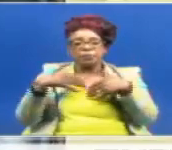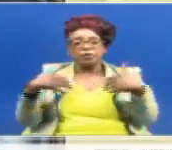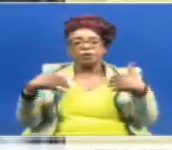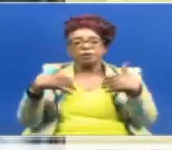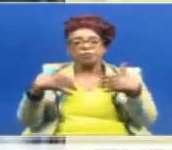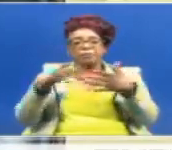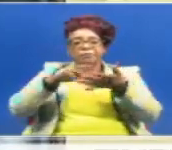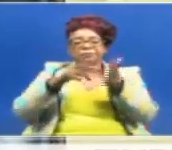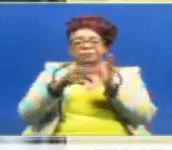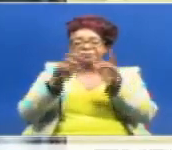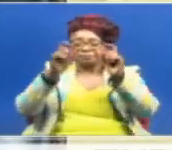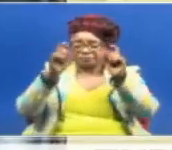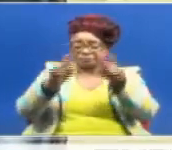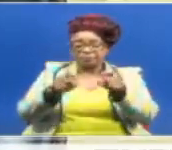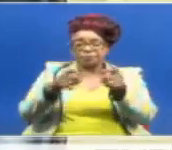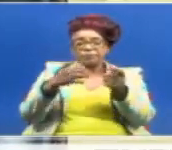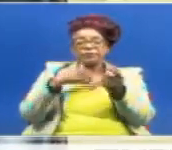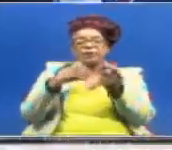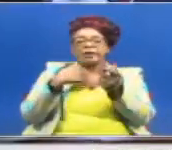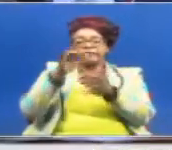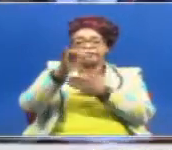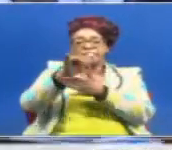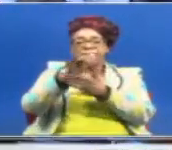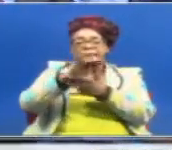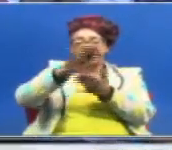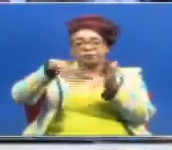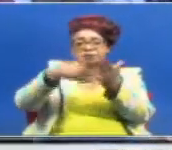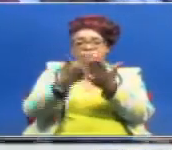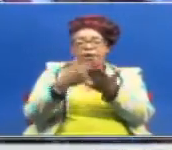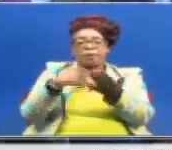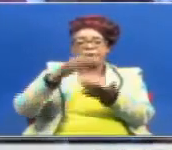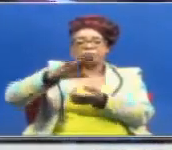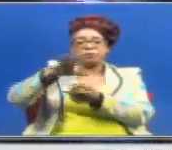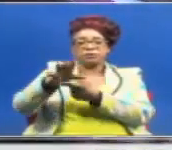counties. We need to have tourist sites in all our counties.